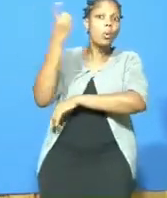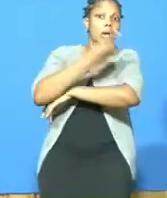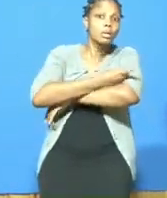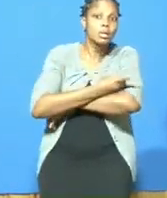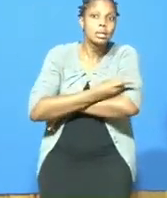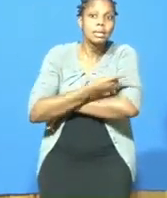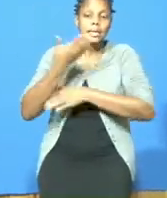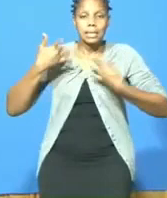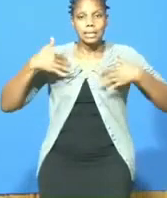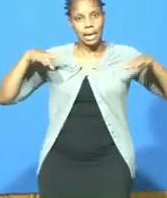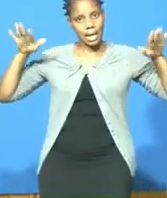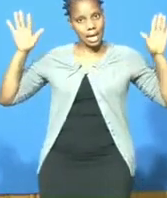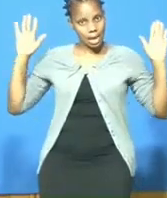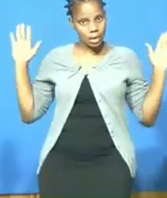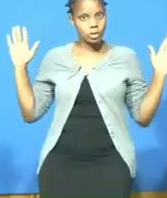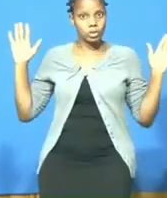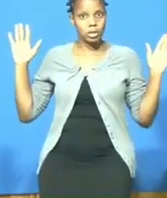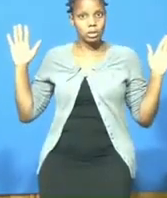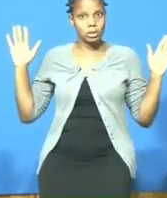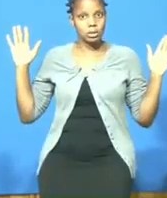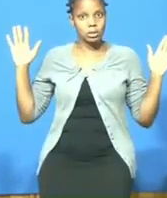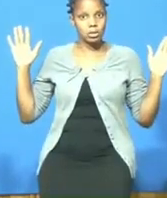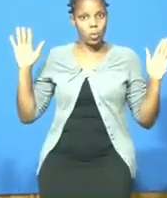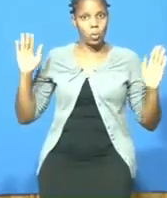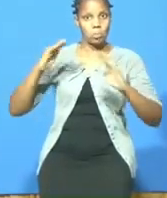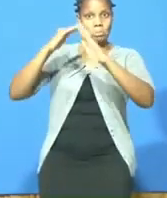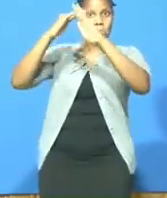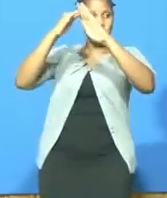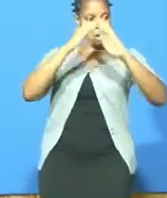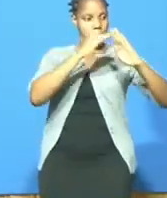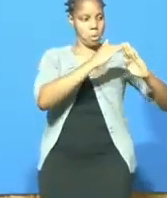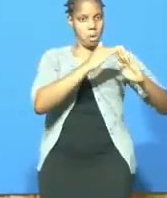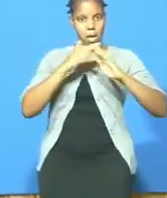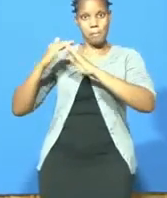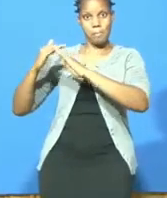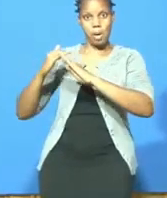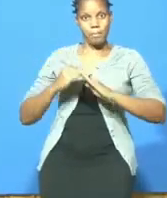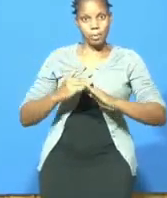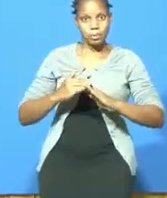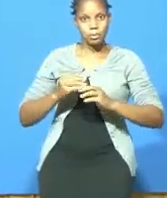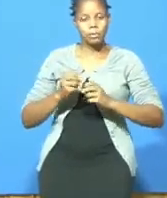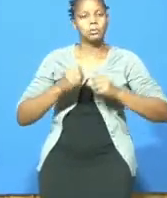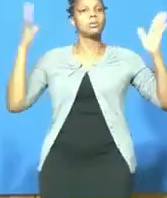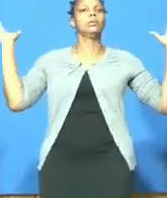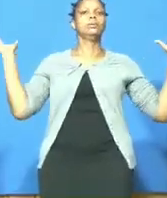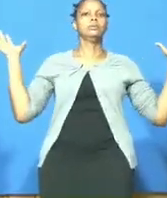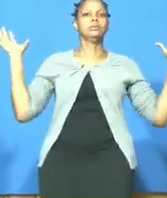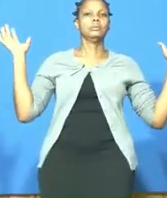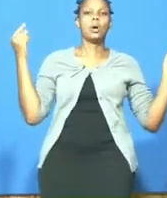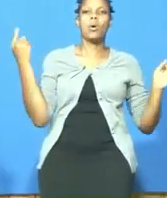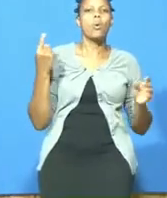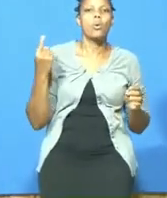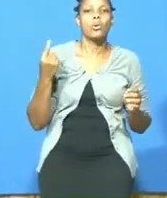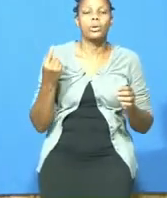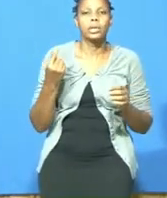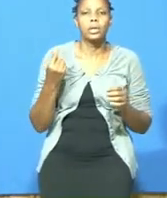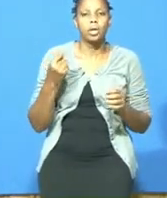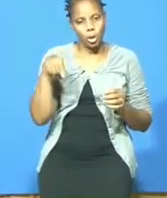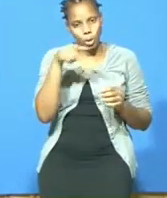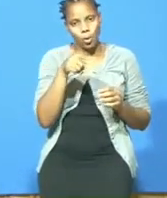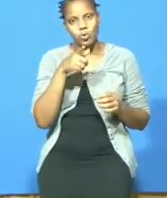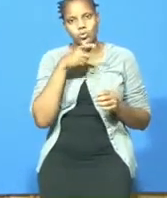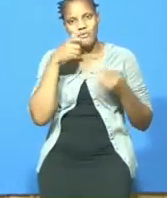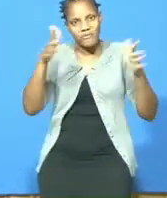the angels are going to let go, and it's only those who are sealed by the seal of the